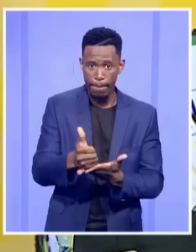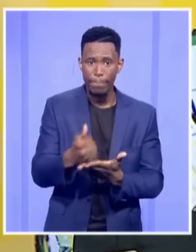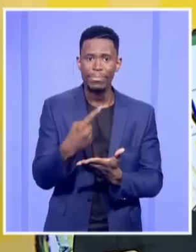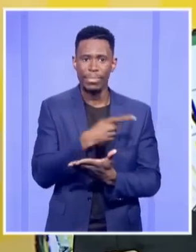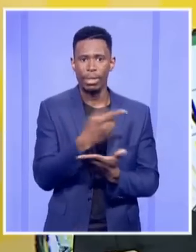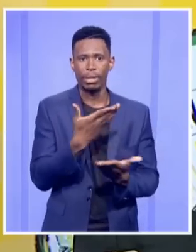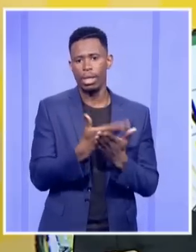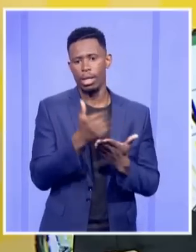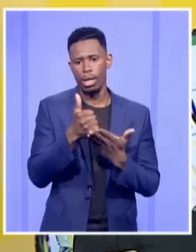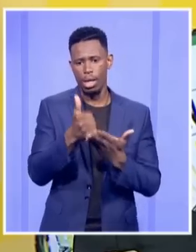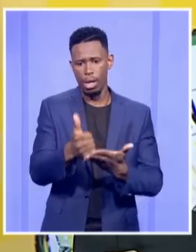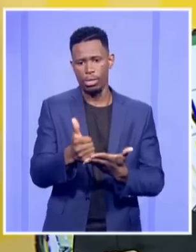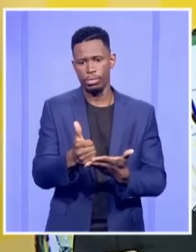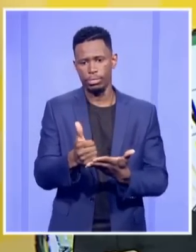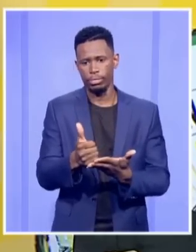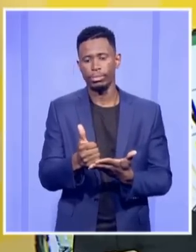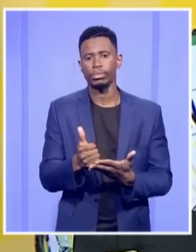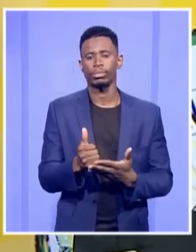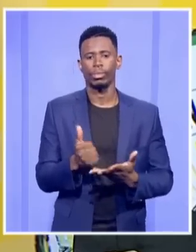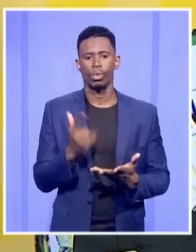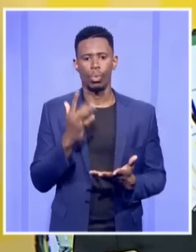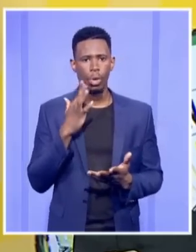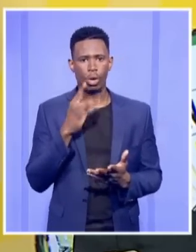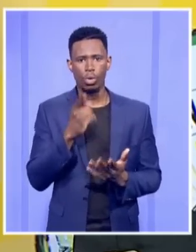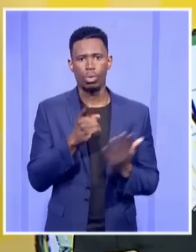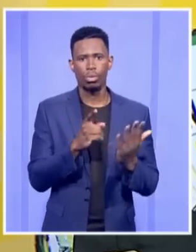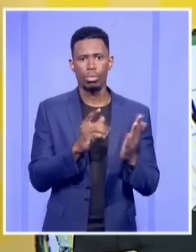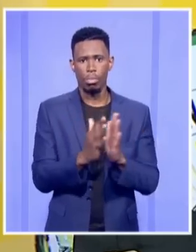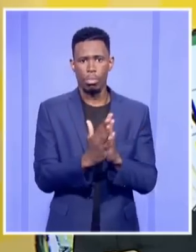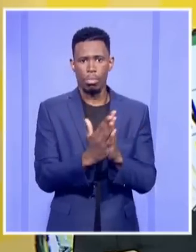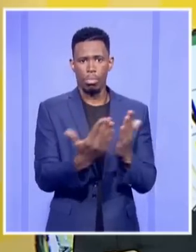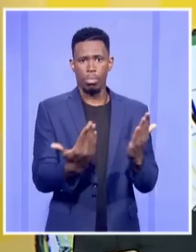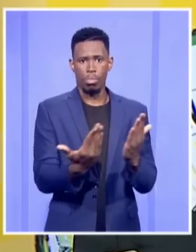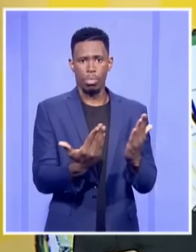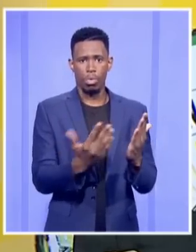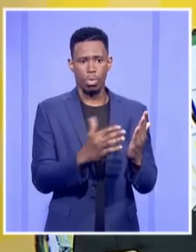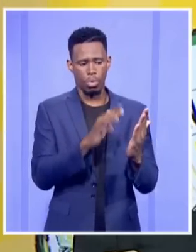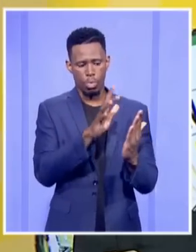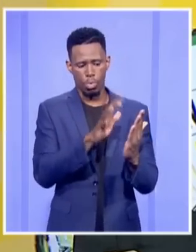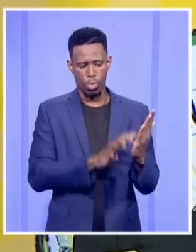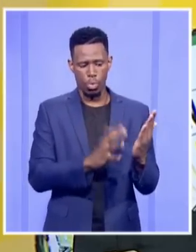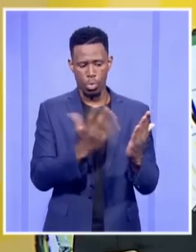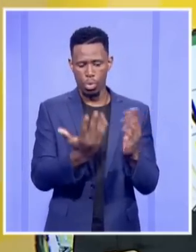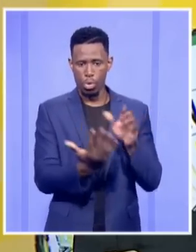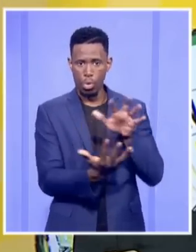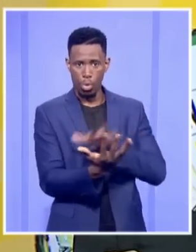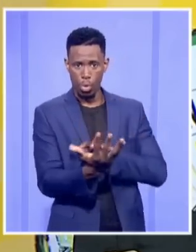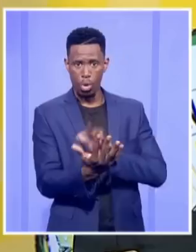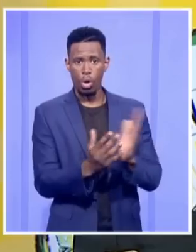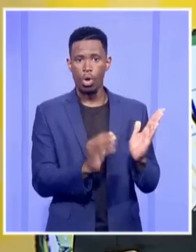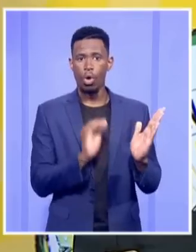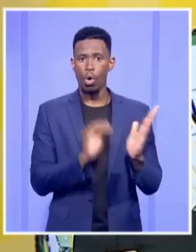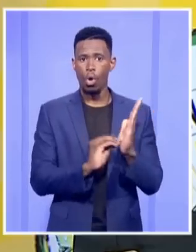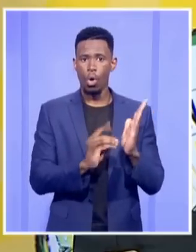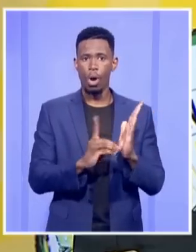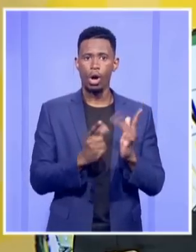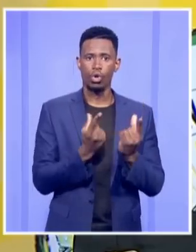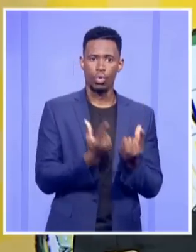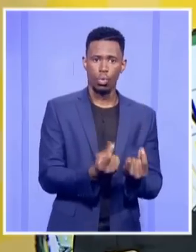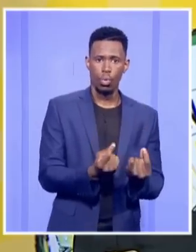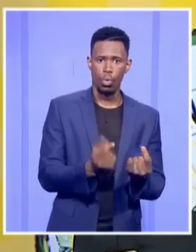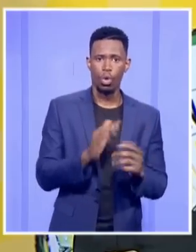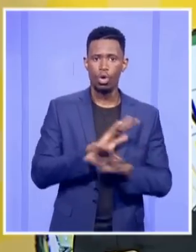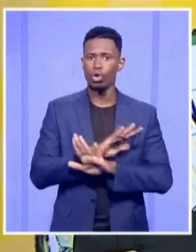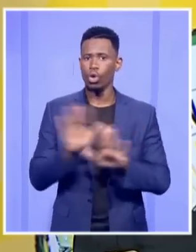So comrades, when you go down, they are the do's and don'ts. This is very